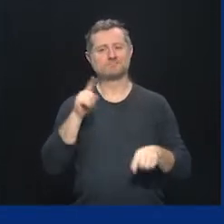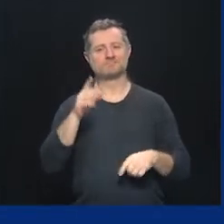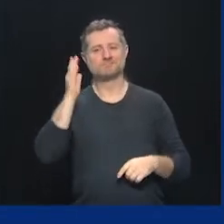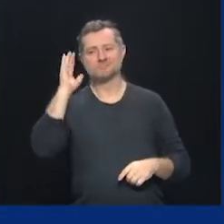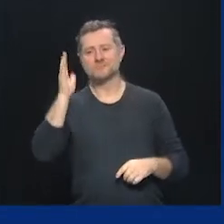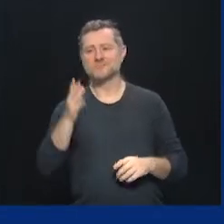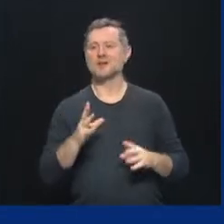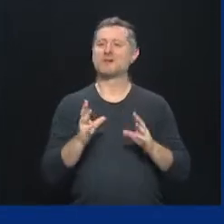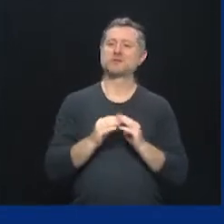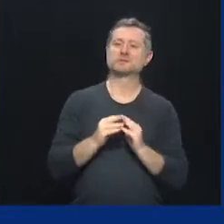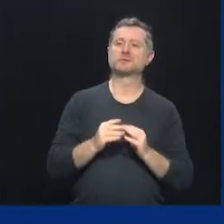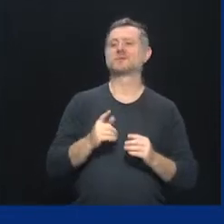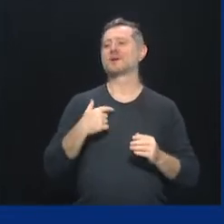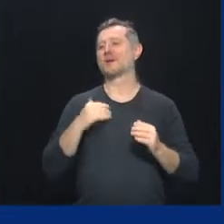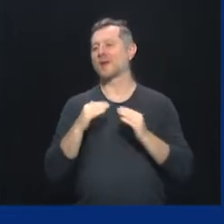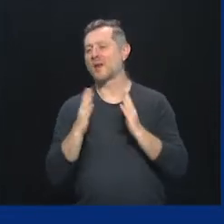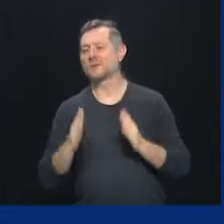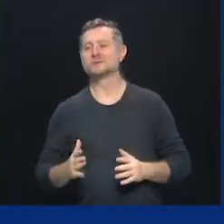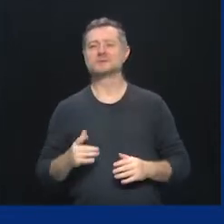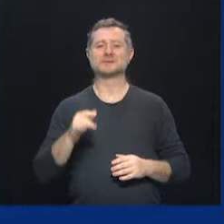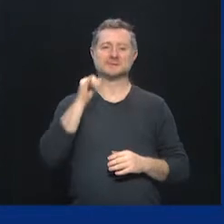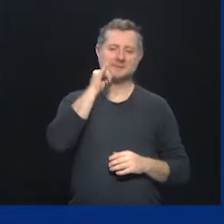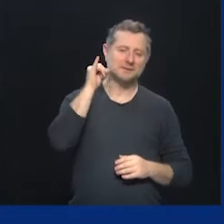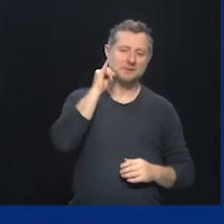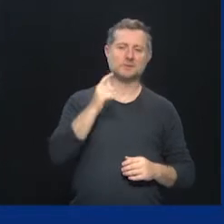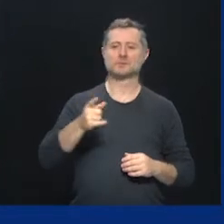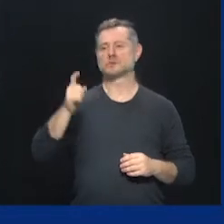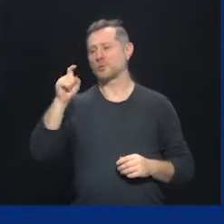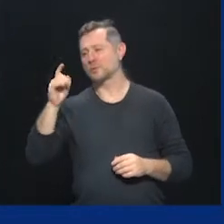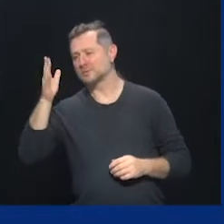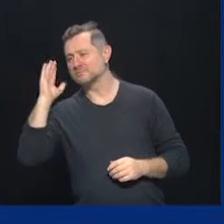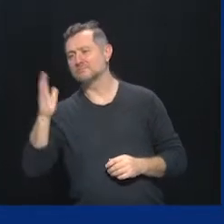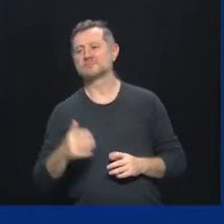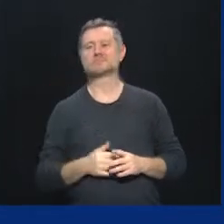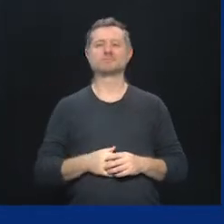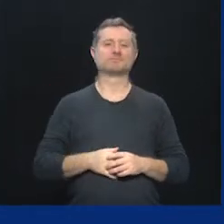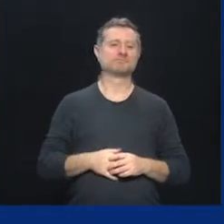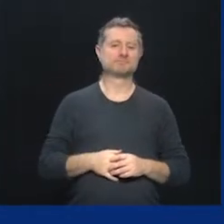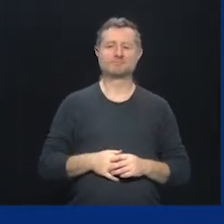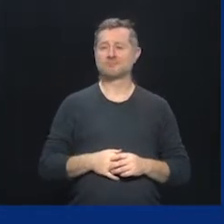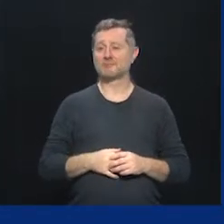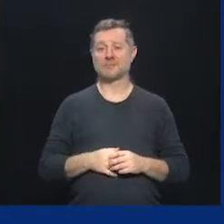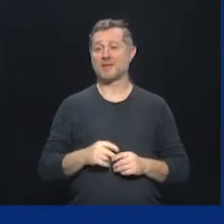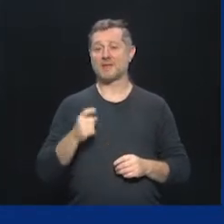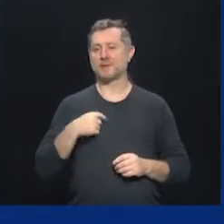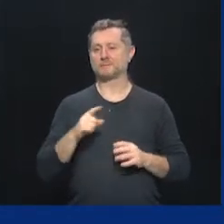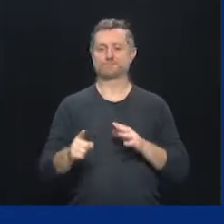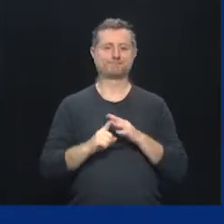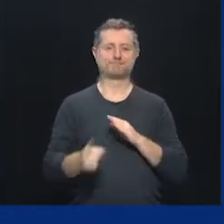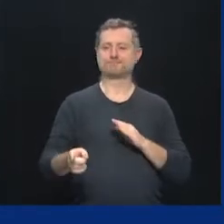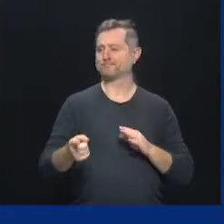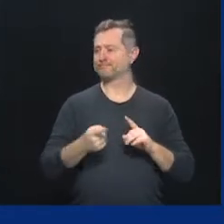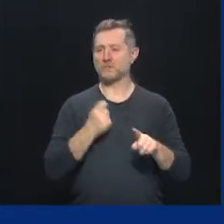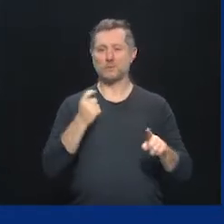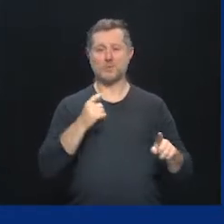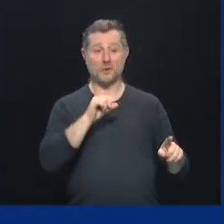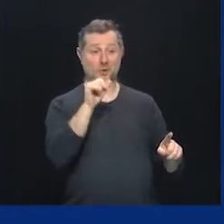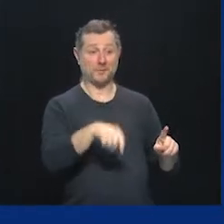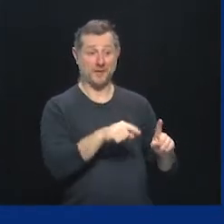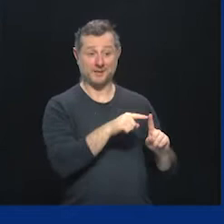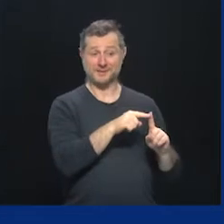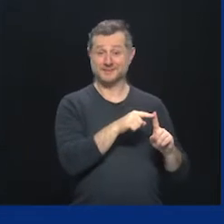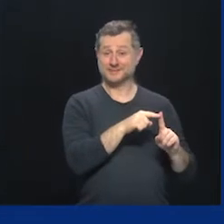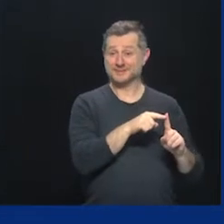our colleagues yesterday morning, I think. So I came running down from